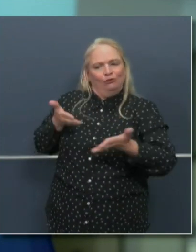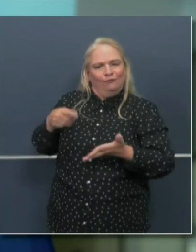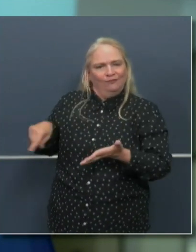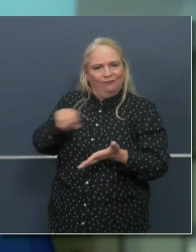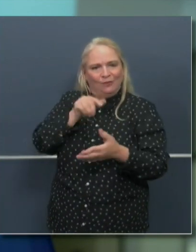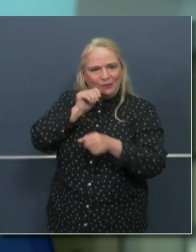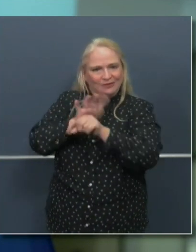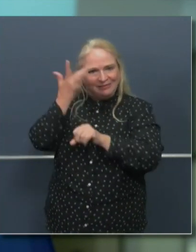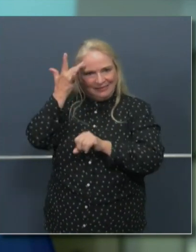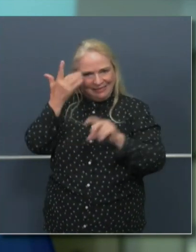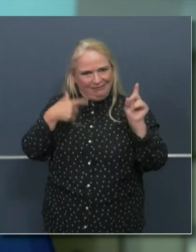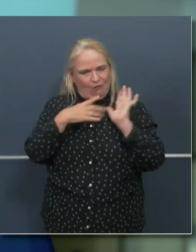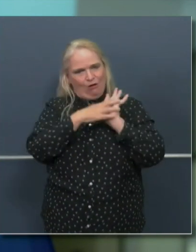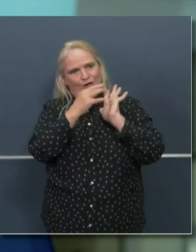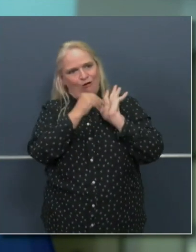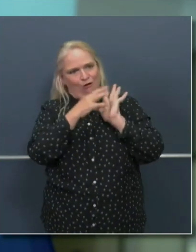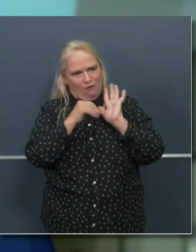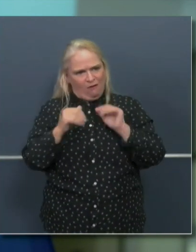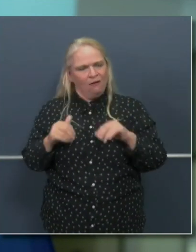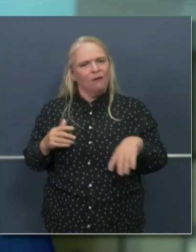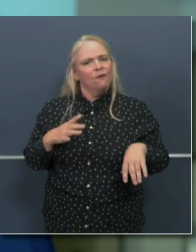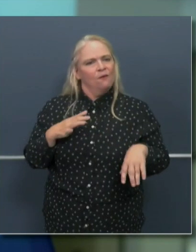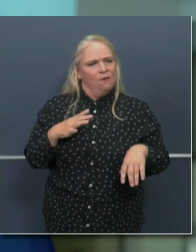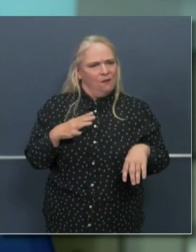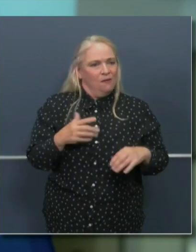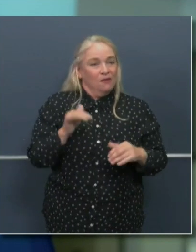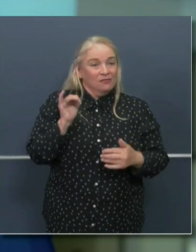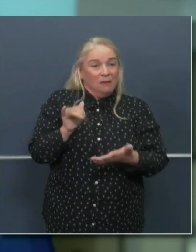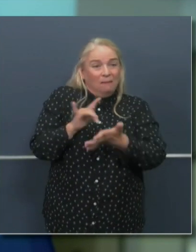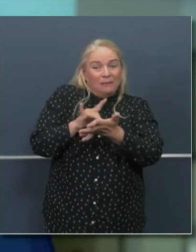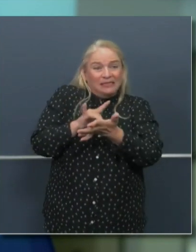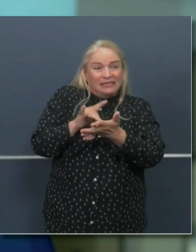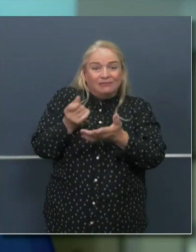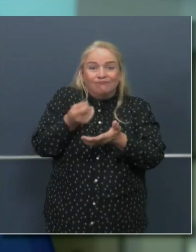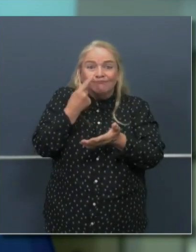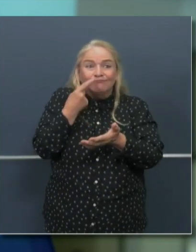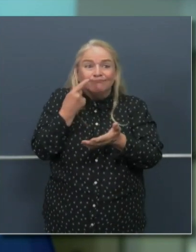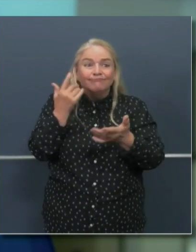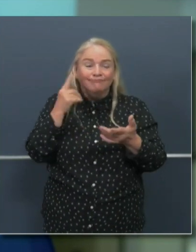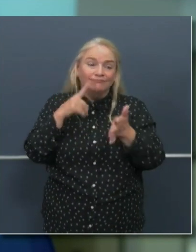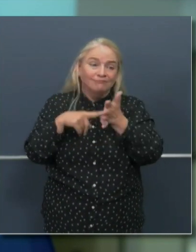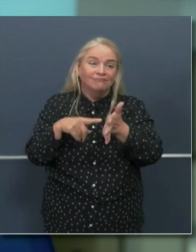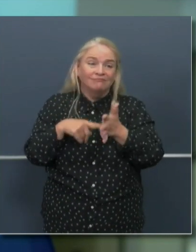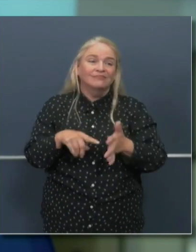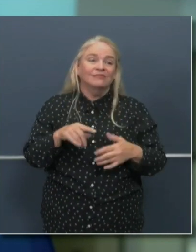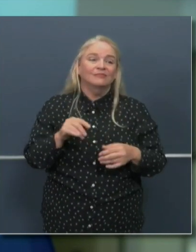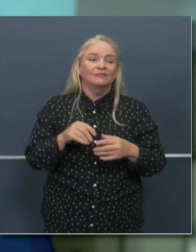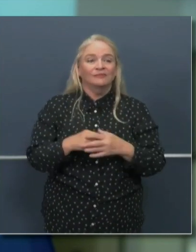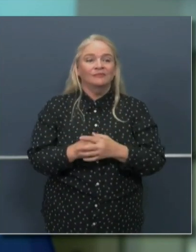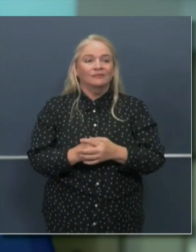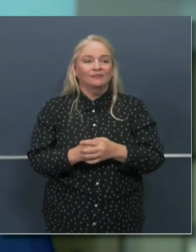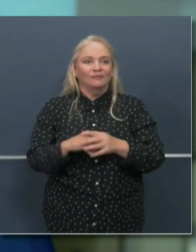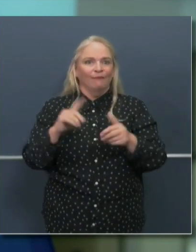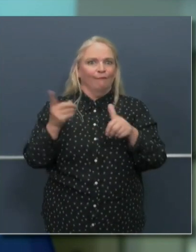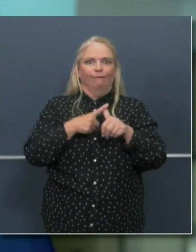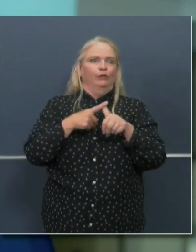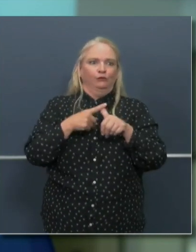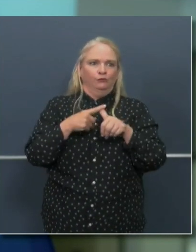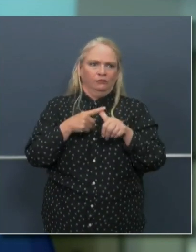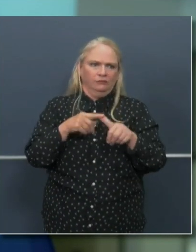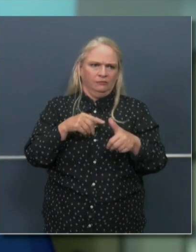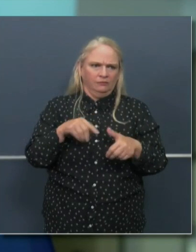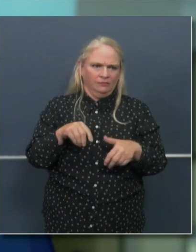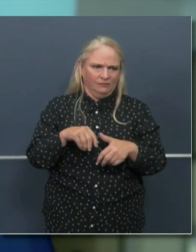to therapeutics that are coming in, remdesivir, in the fact that we received our first inventory of remdesivir, one of the